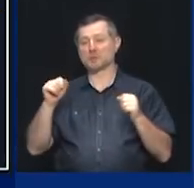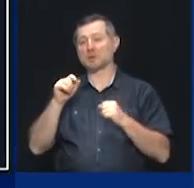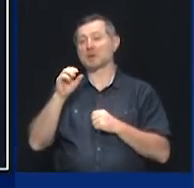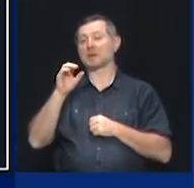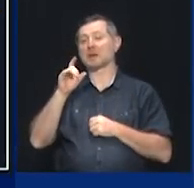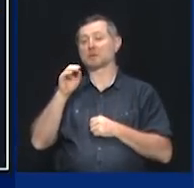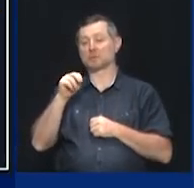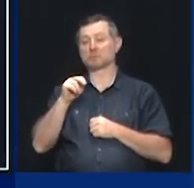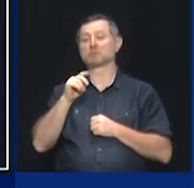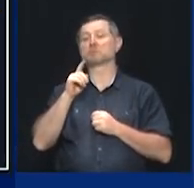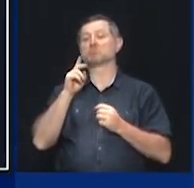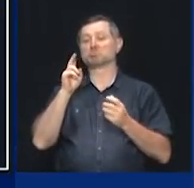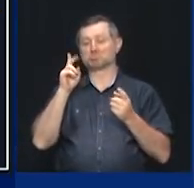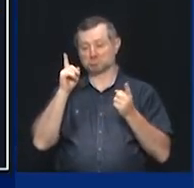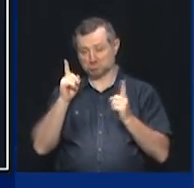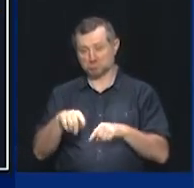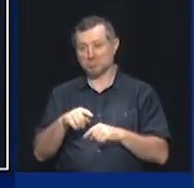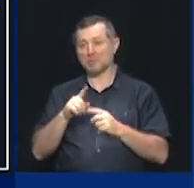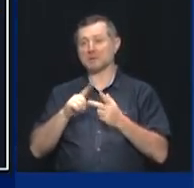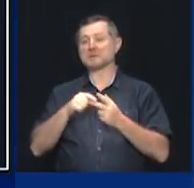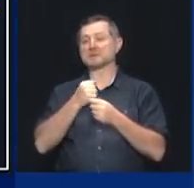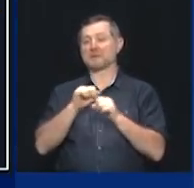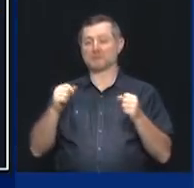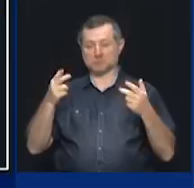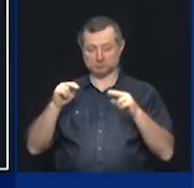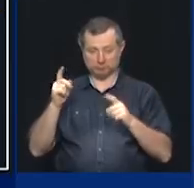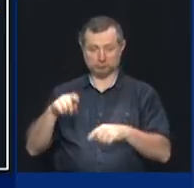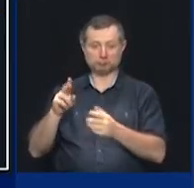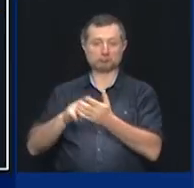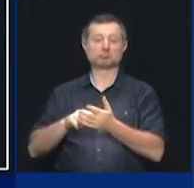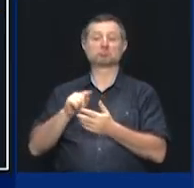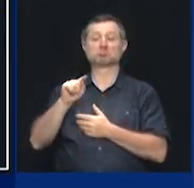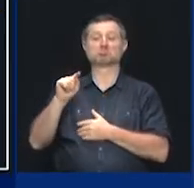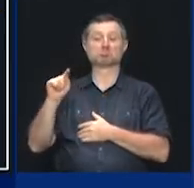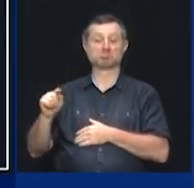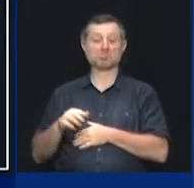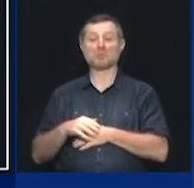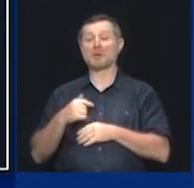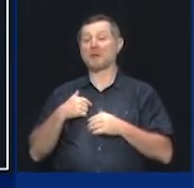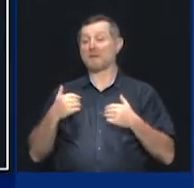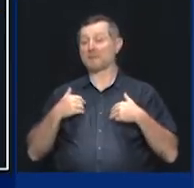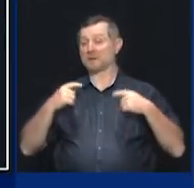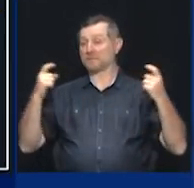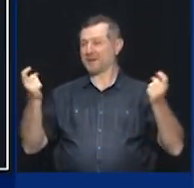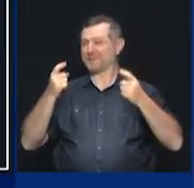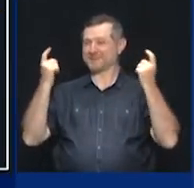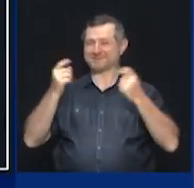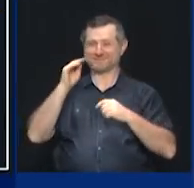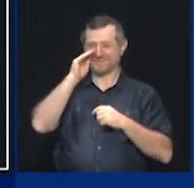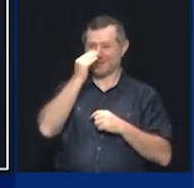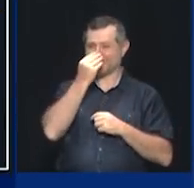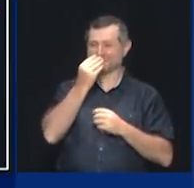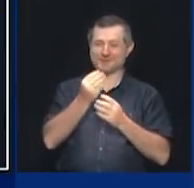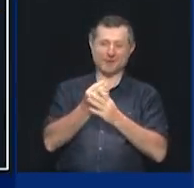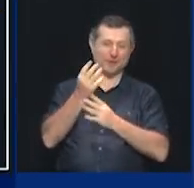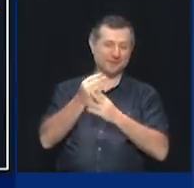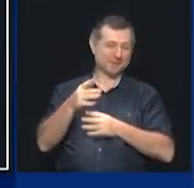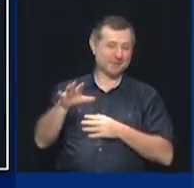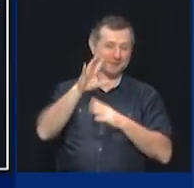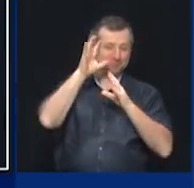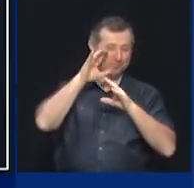agreement. We have a ceremony in the Rose Garden with Bill Clinton as